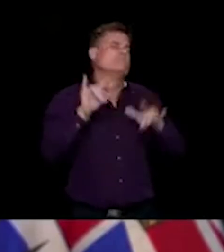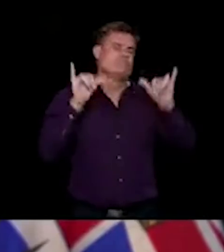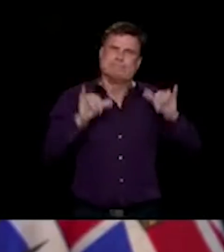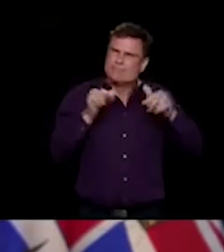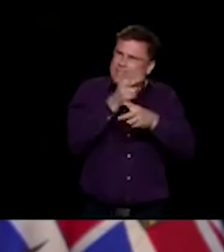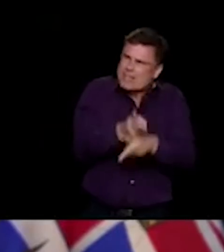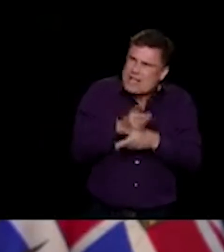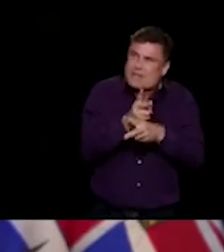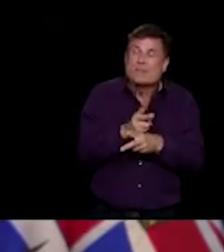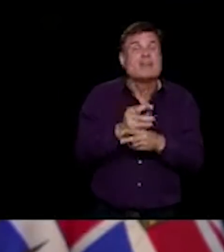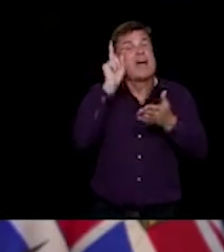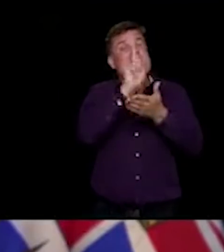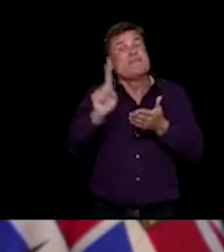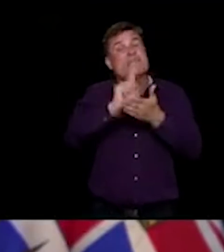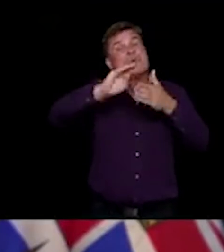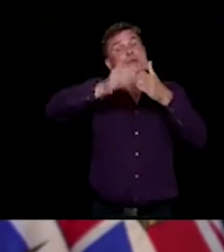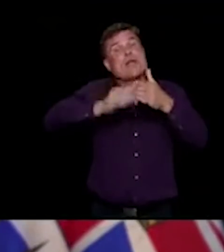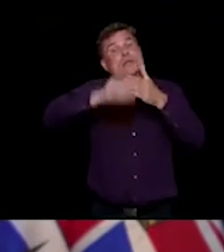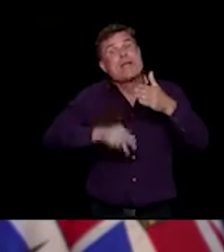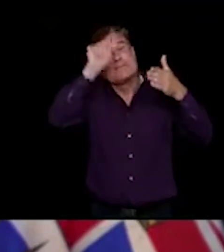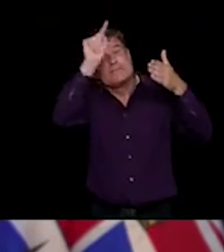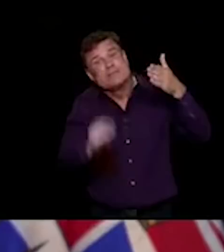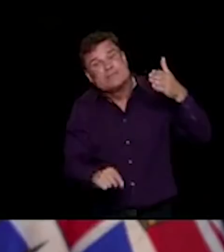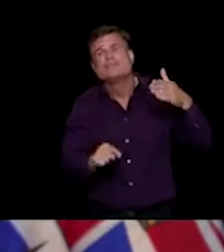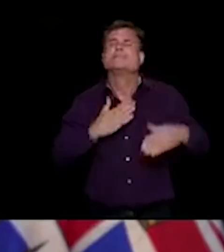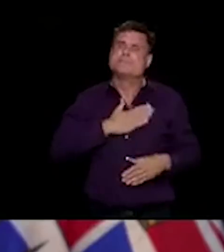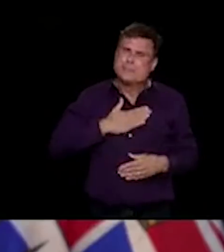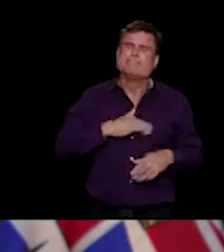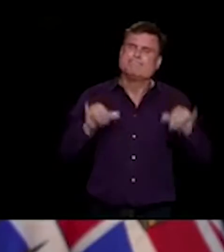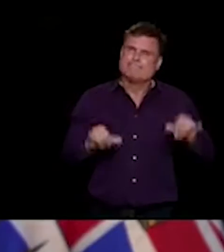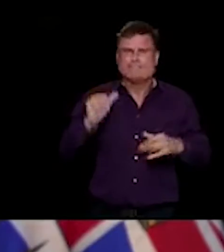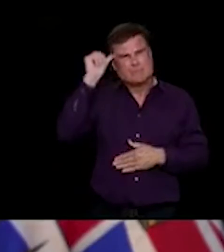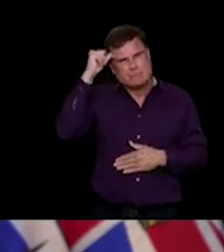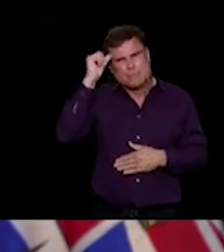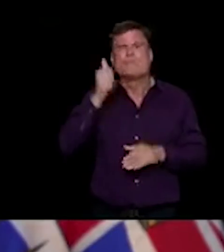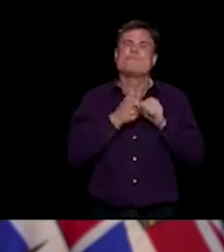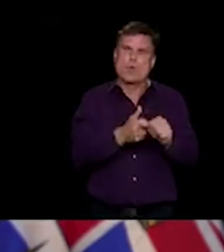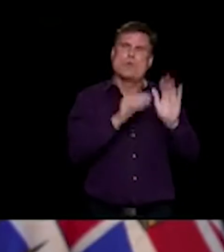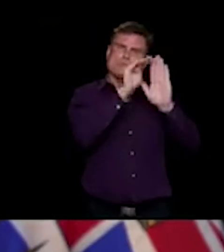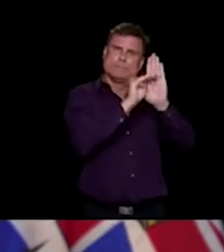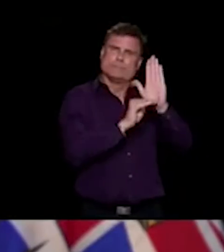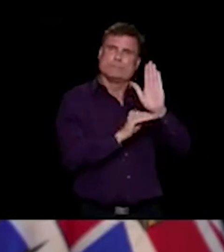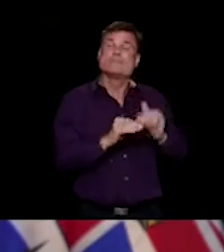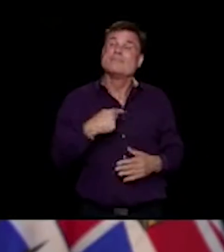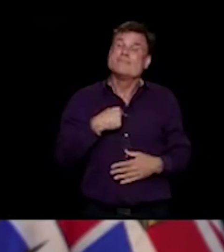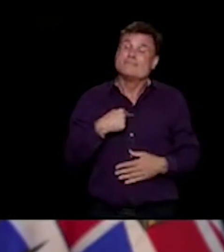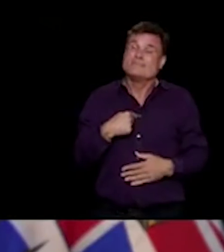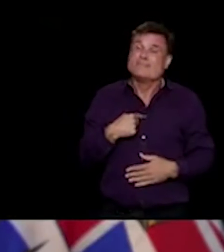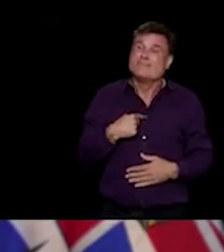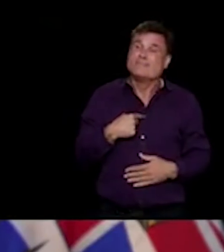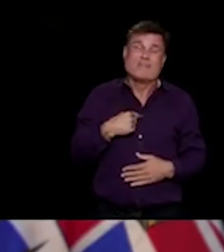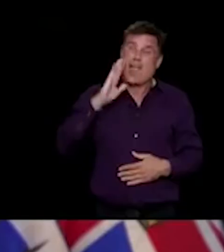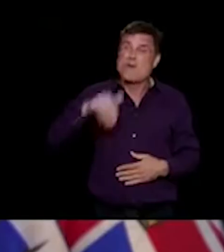We probably all know somebody who has bent the rules to make it work for them, and that's not a surprise. I think until it hits home, we